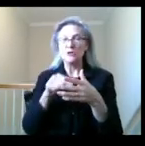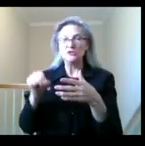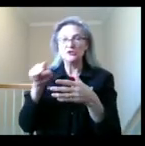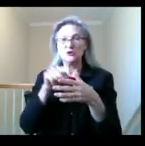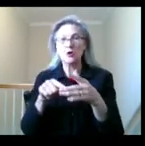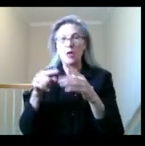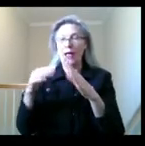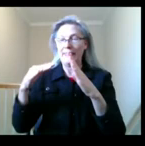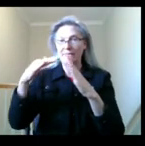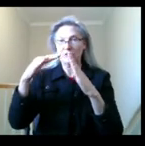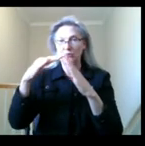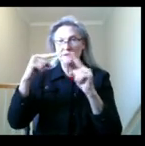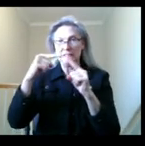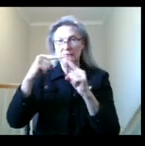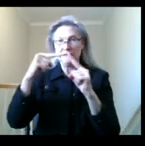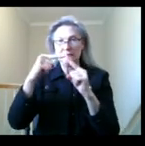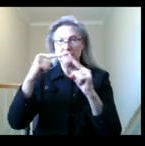I have 1,